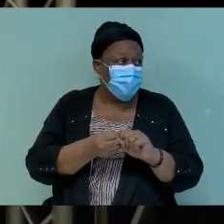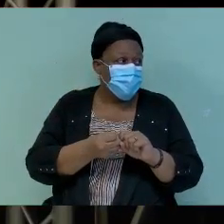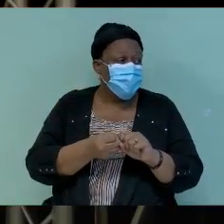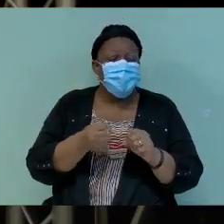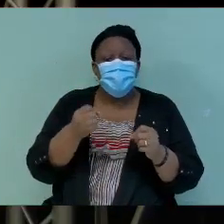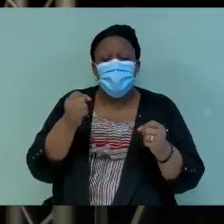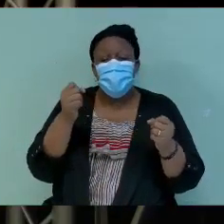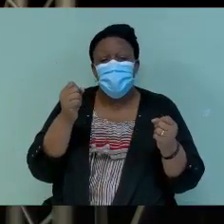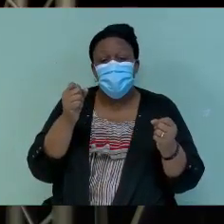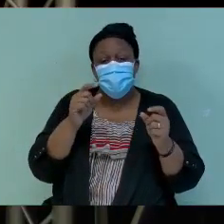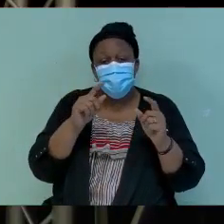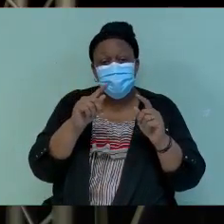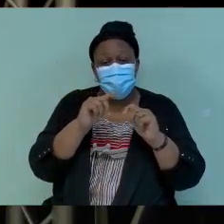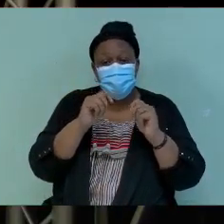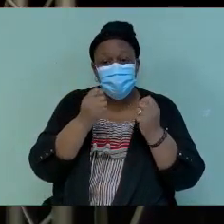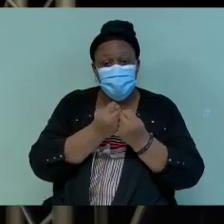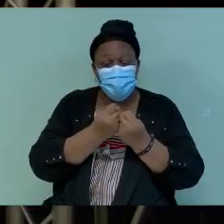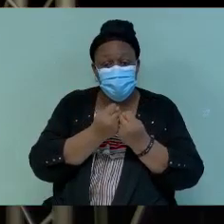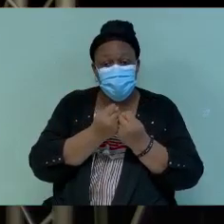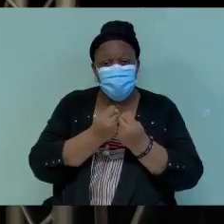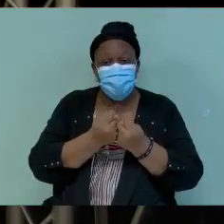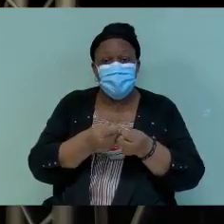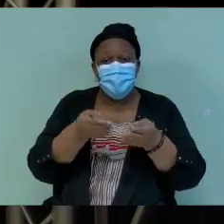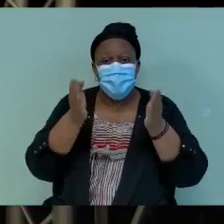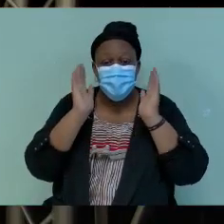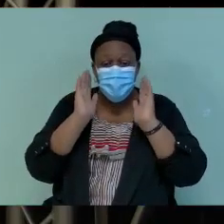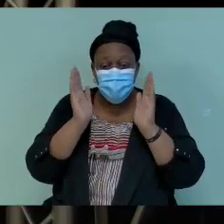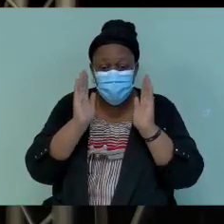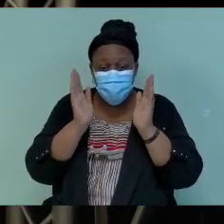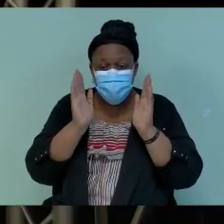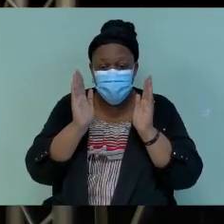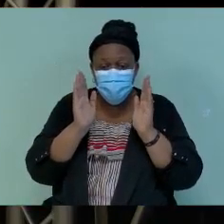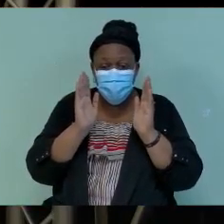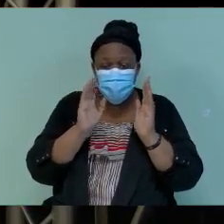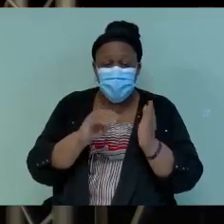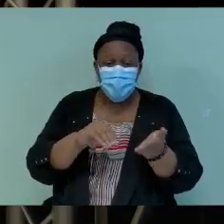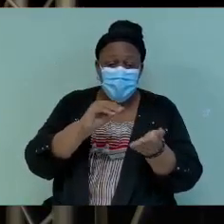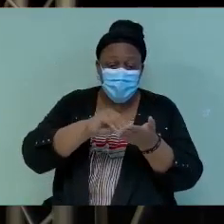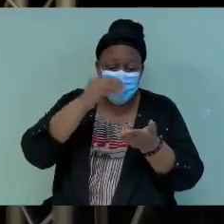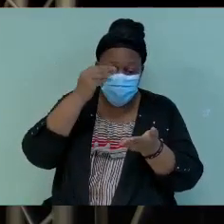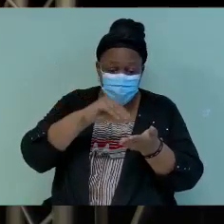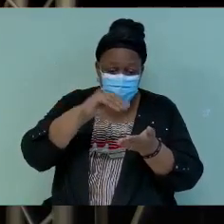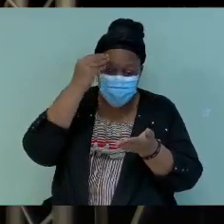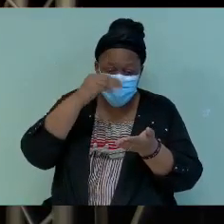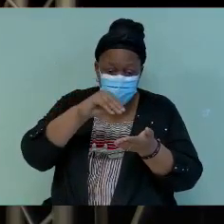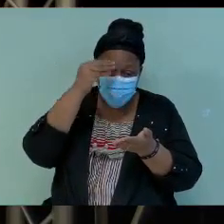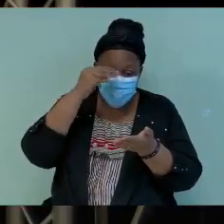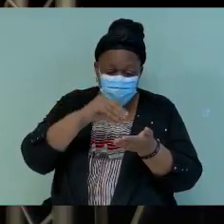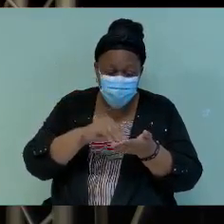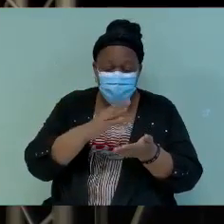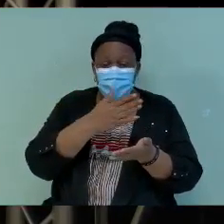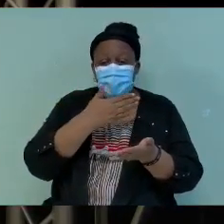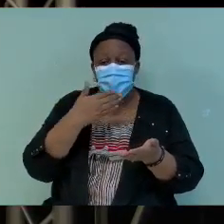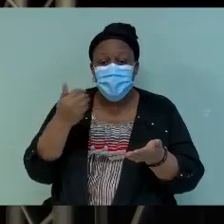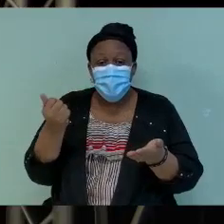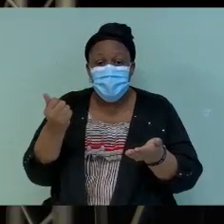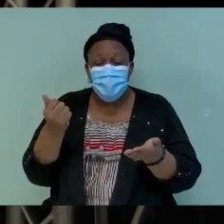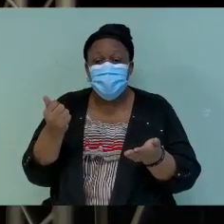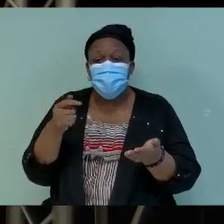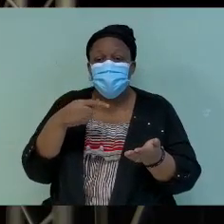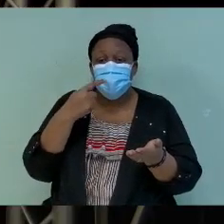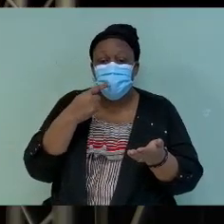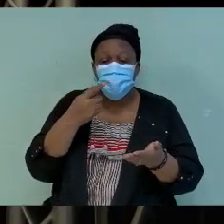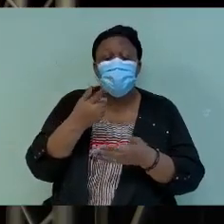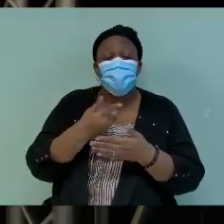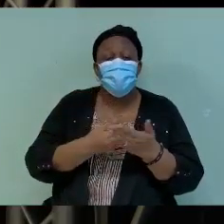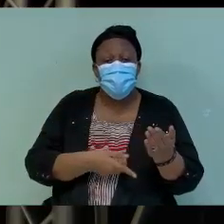began the process of sensitizing all staff members as to their expectations